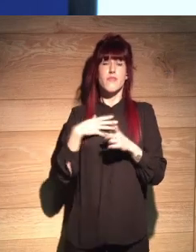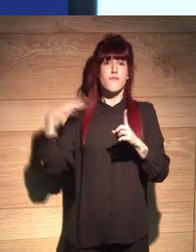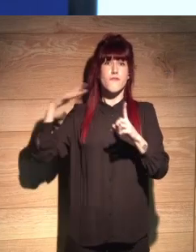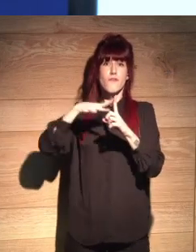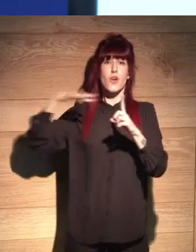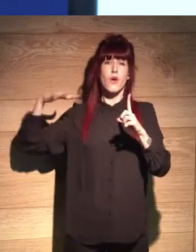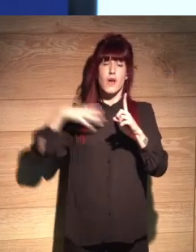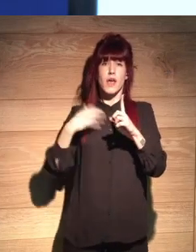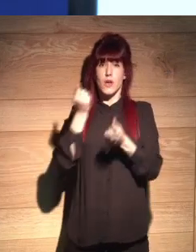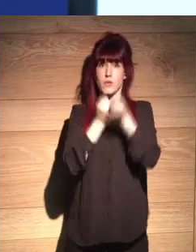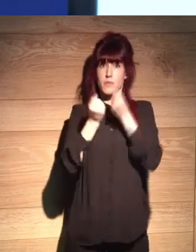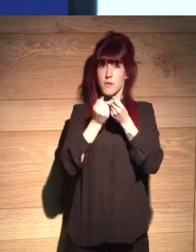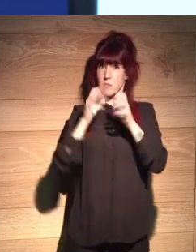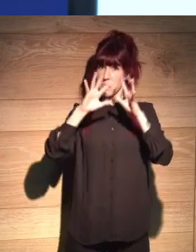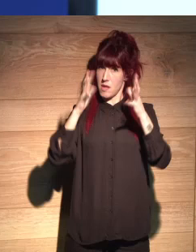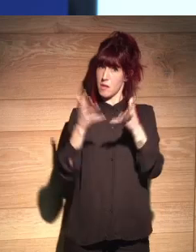think